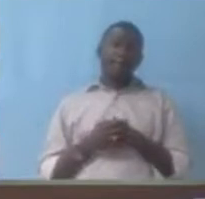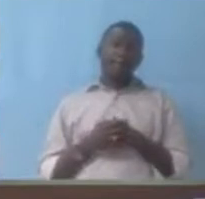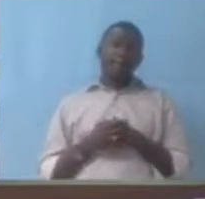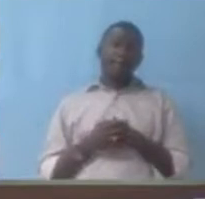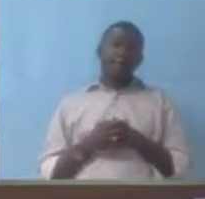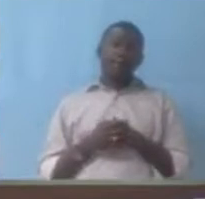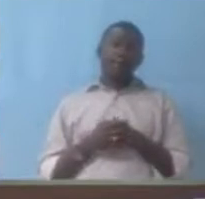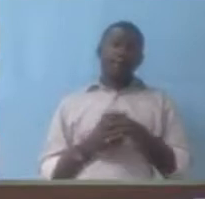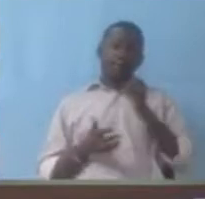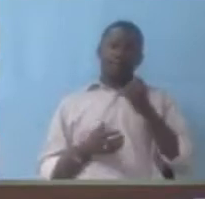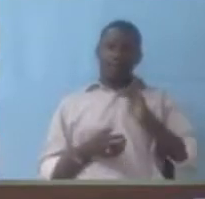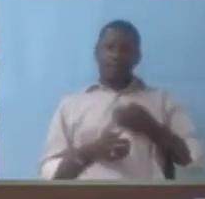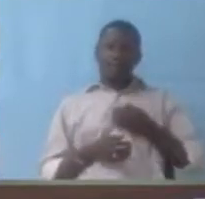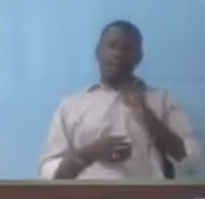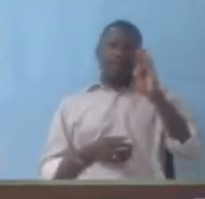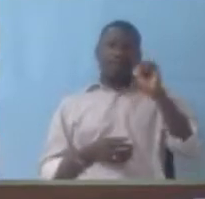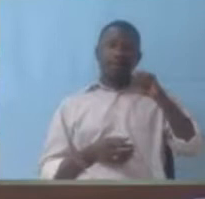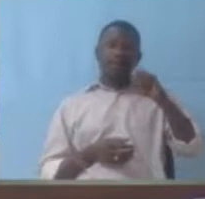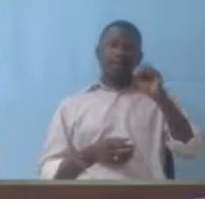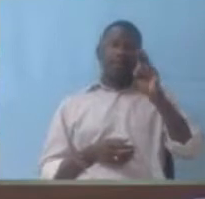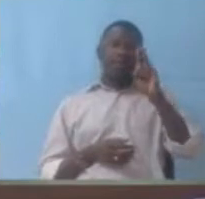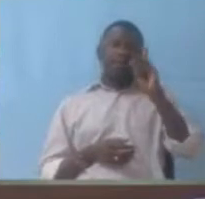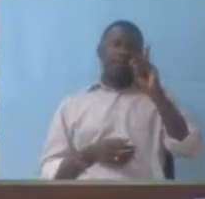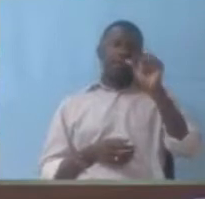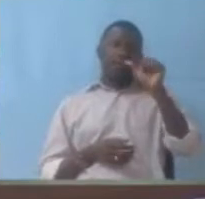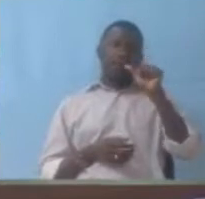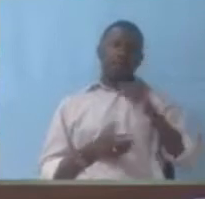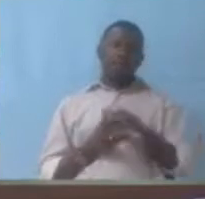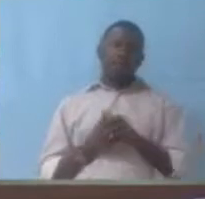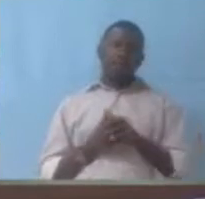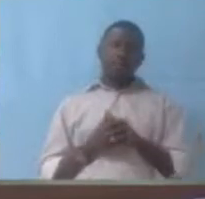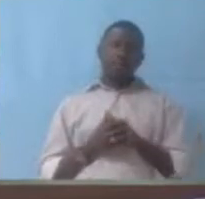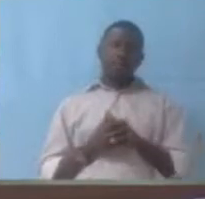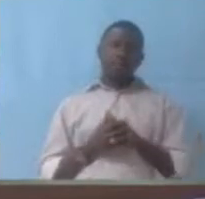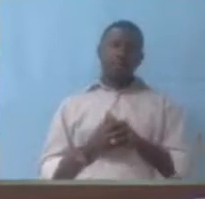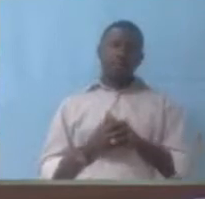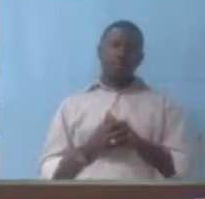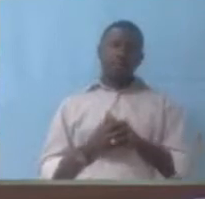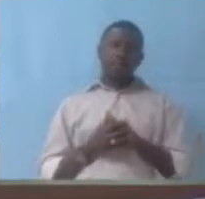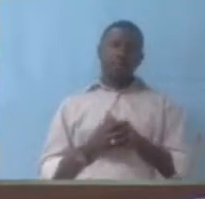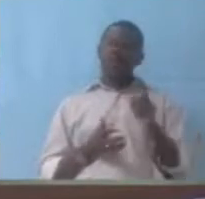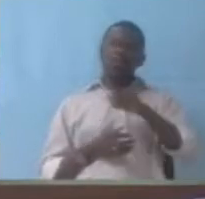Yes, Ms. Bensuda. I lost the question. That's a very long statement.